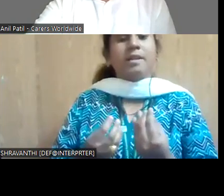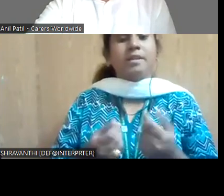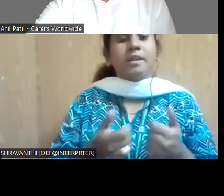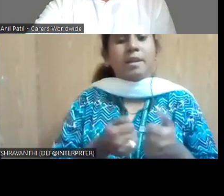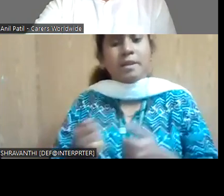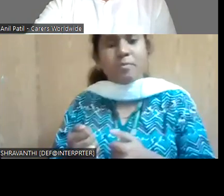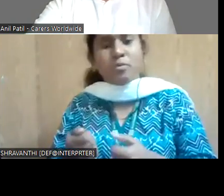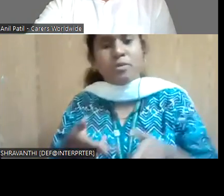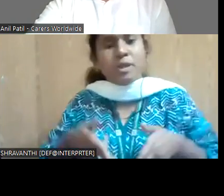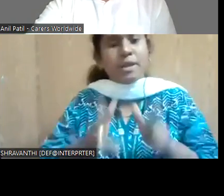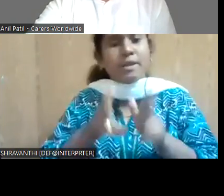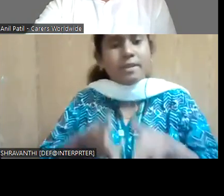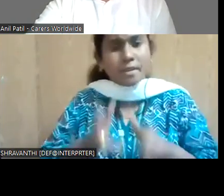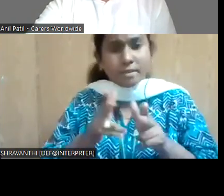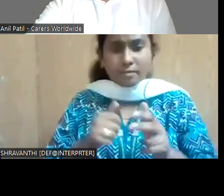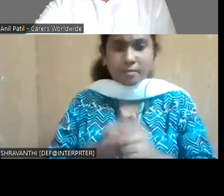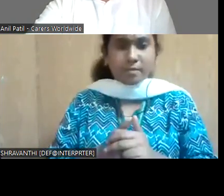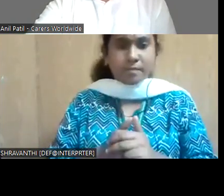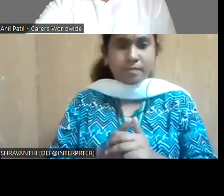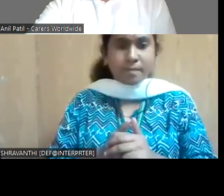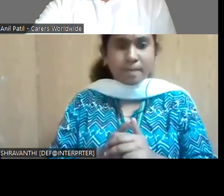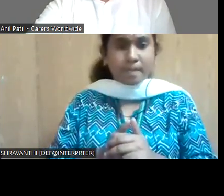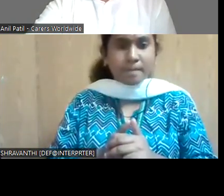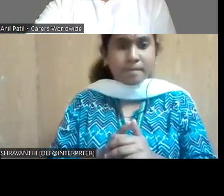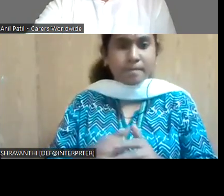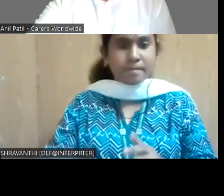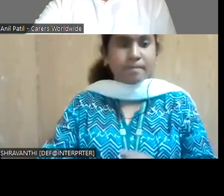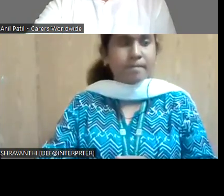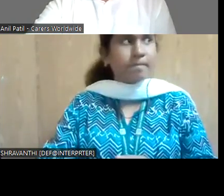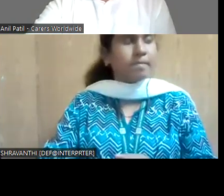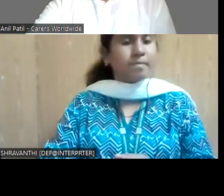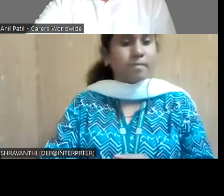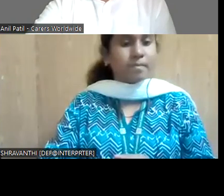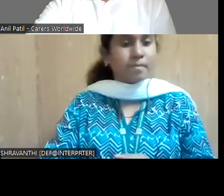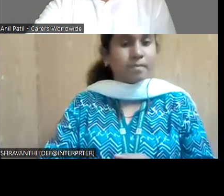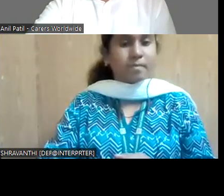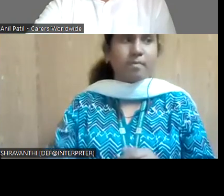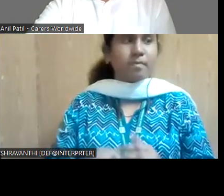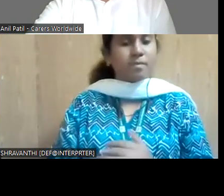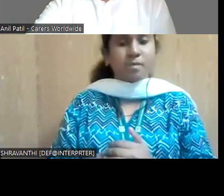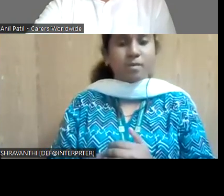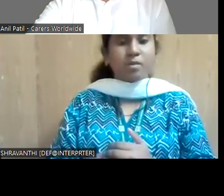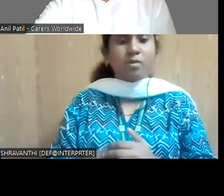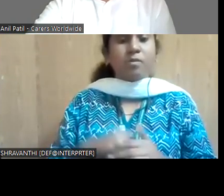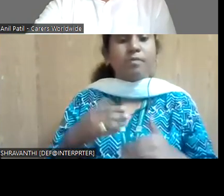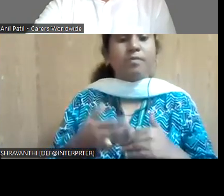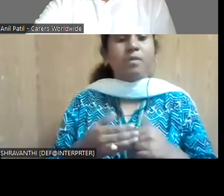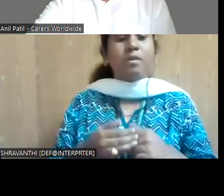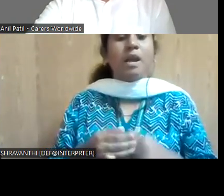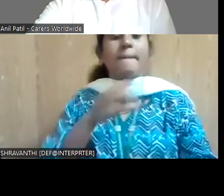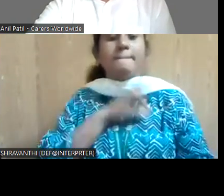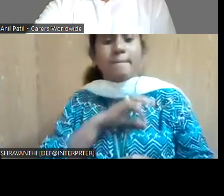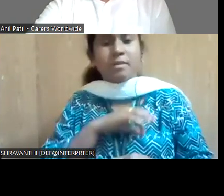of people, where there is whether the service is available or any kind of professional support is not available. So they can avail the benefit of the respite